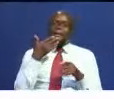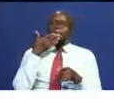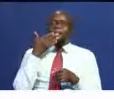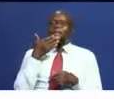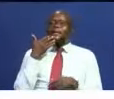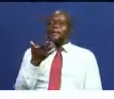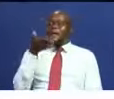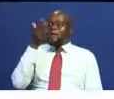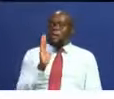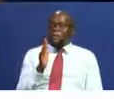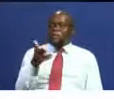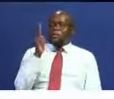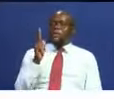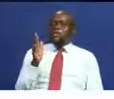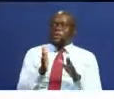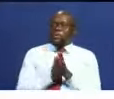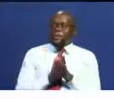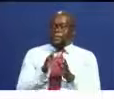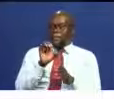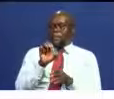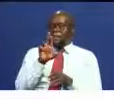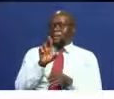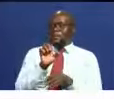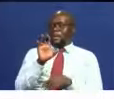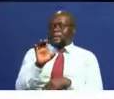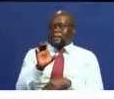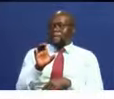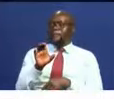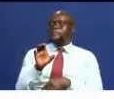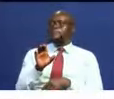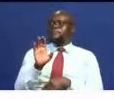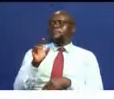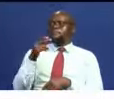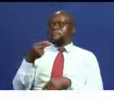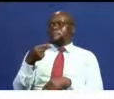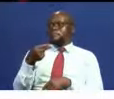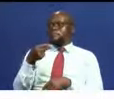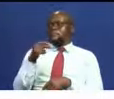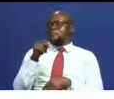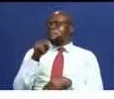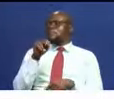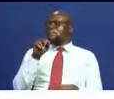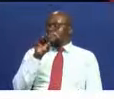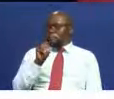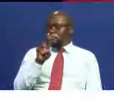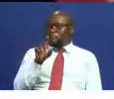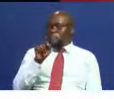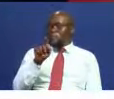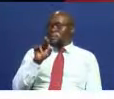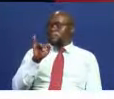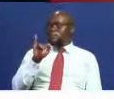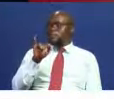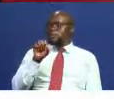God he was shot together with Eric Chalo Mutisia. Chalo